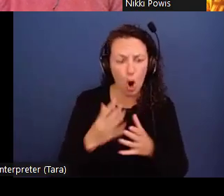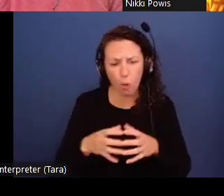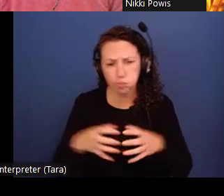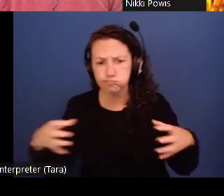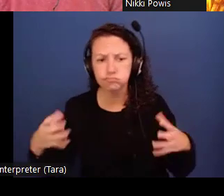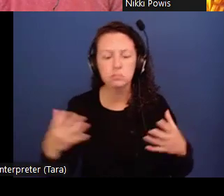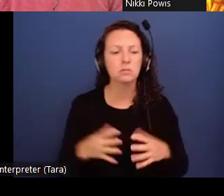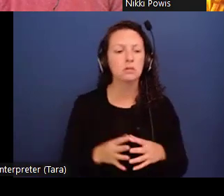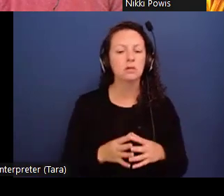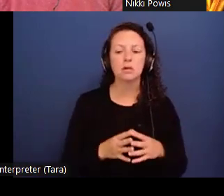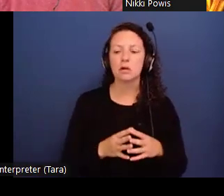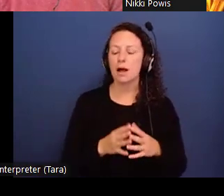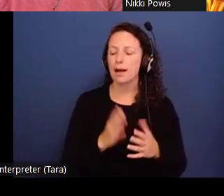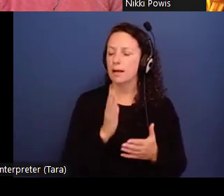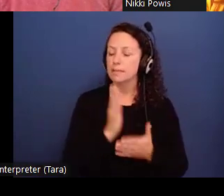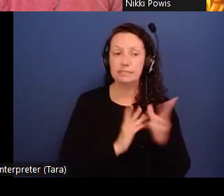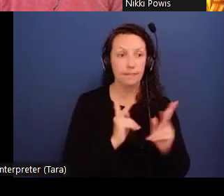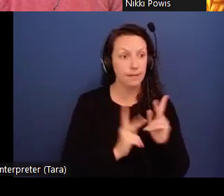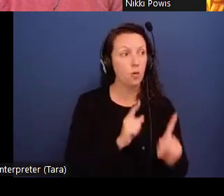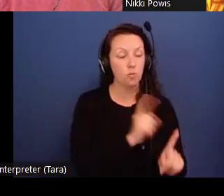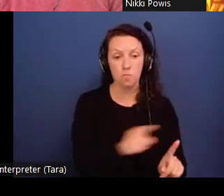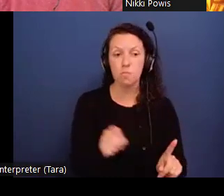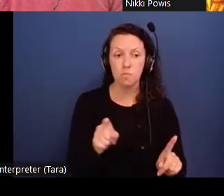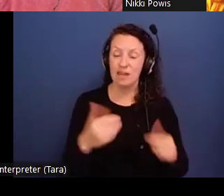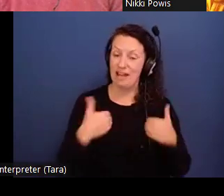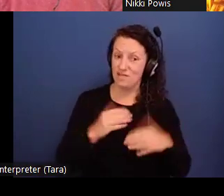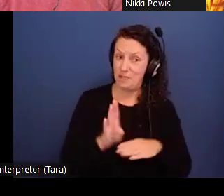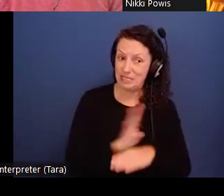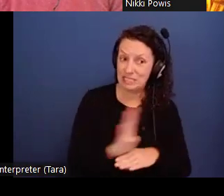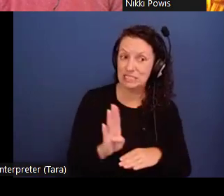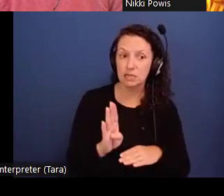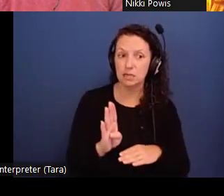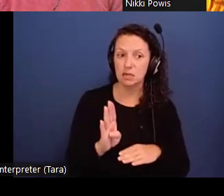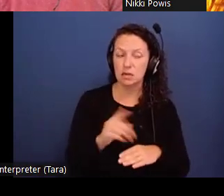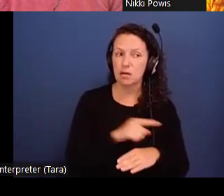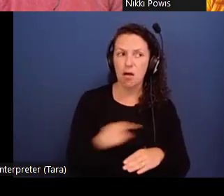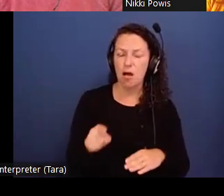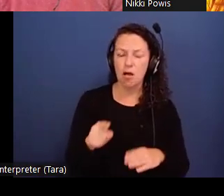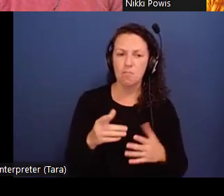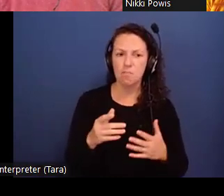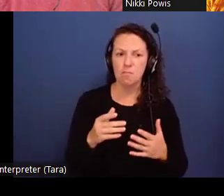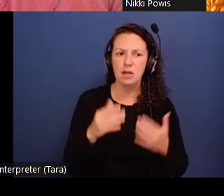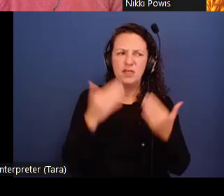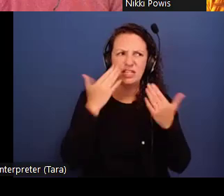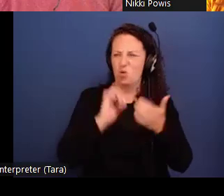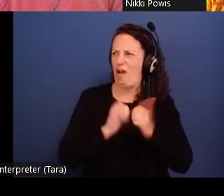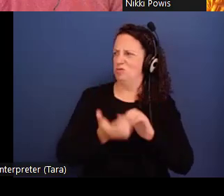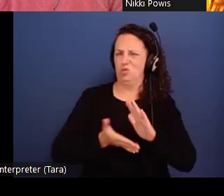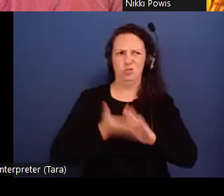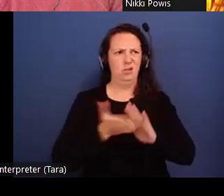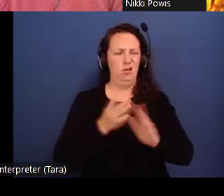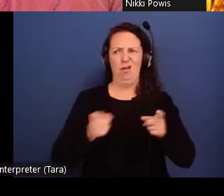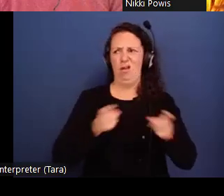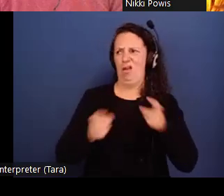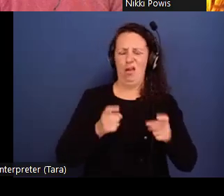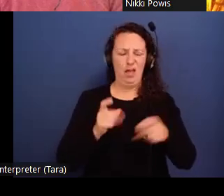to us like some people do who have a business and they didn't know how to administer that business. So maybe they're